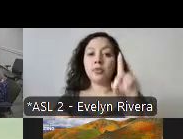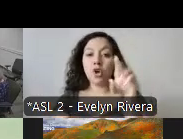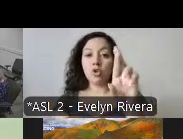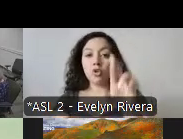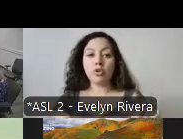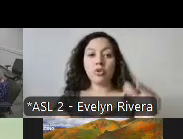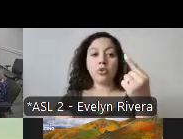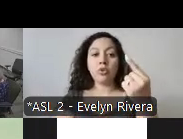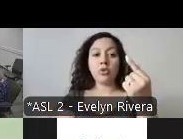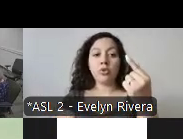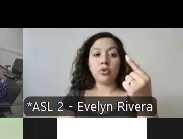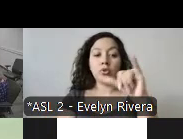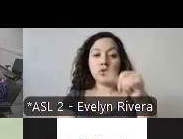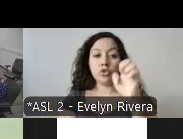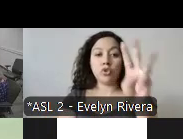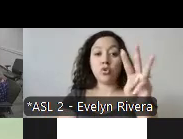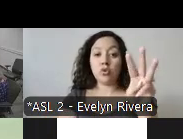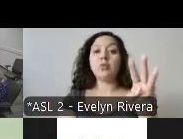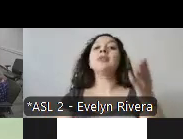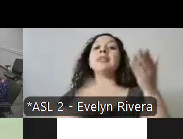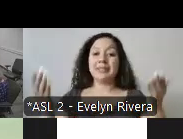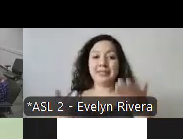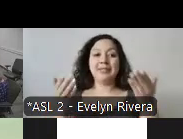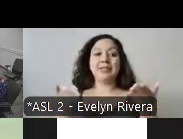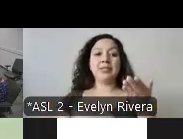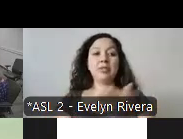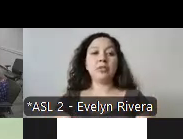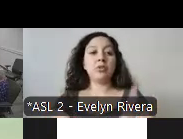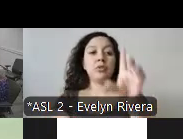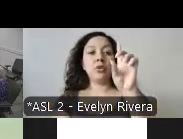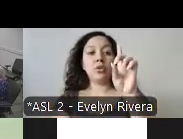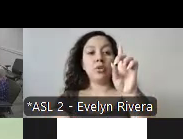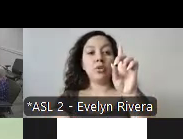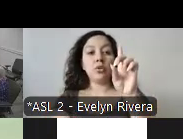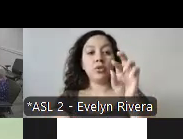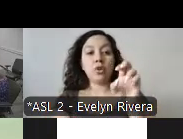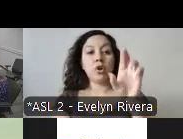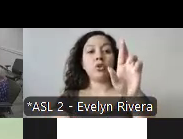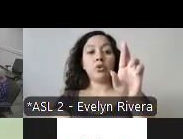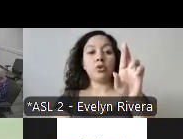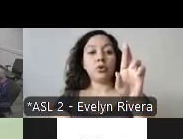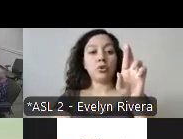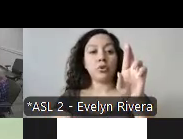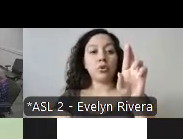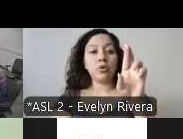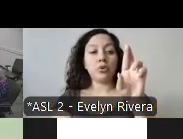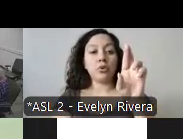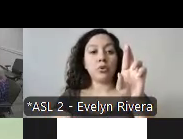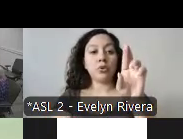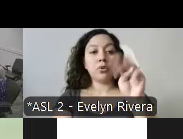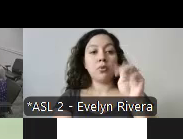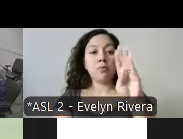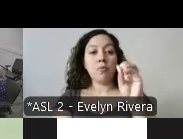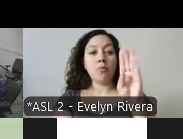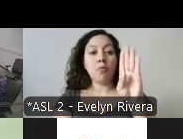Barbara? Present. Dr. Walter Miserly? Here. Go ahead, go to the next.